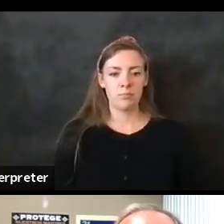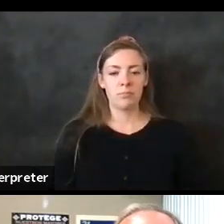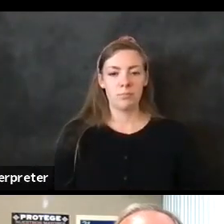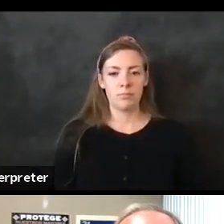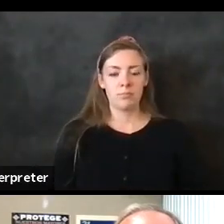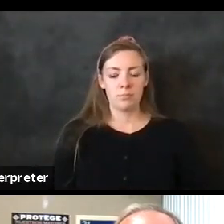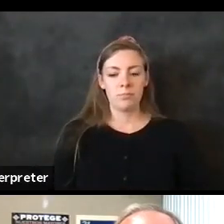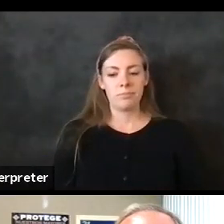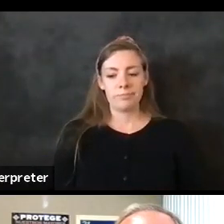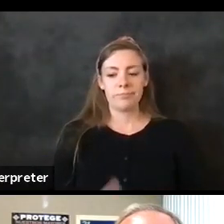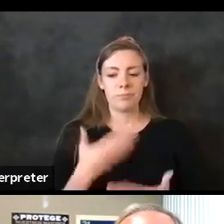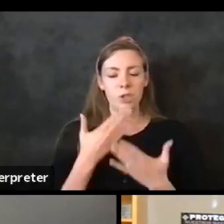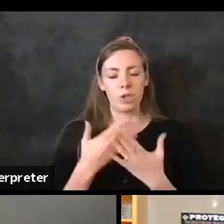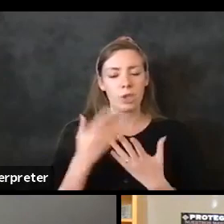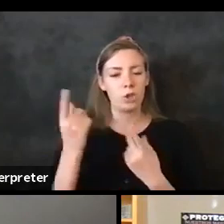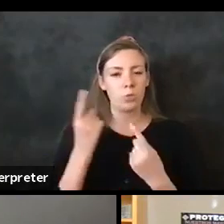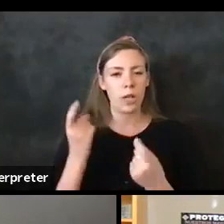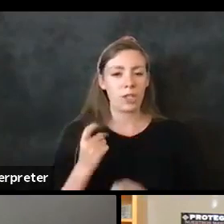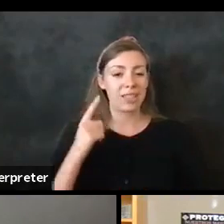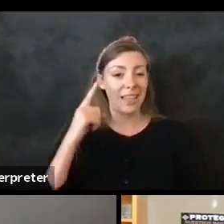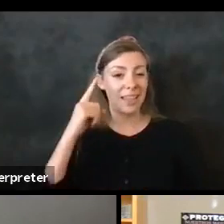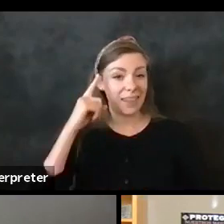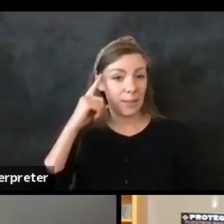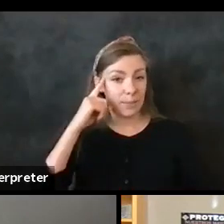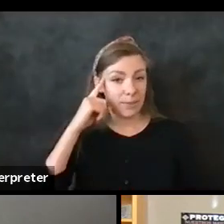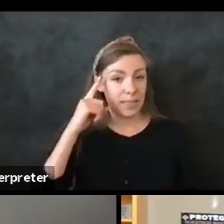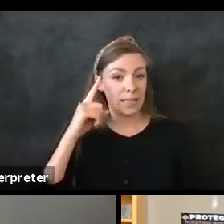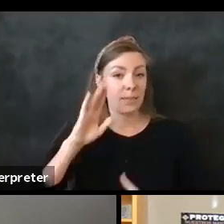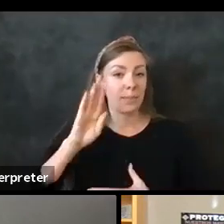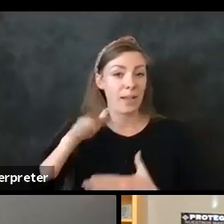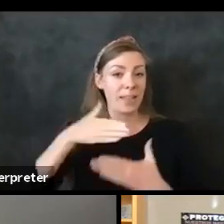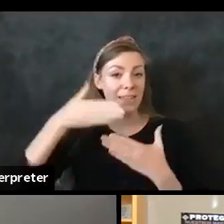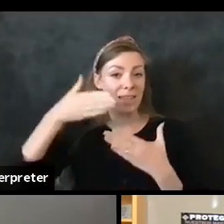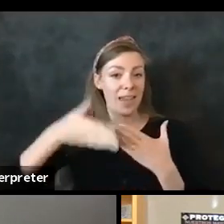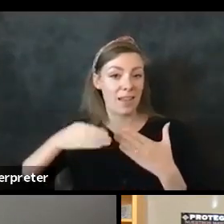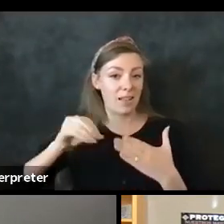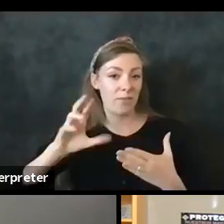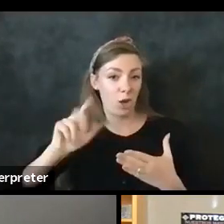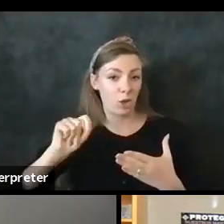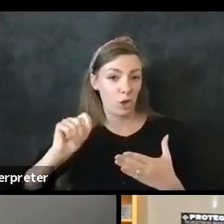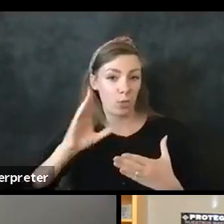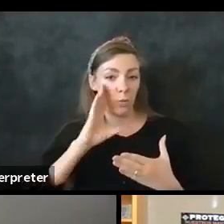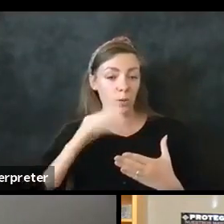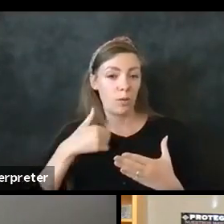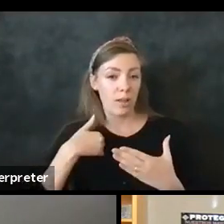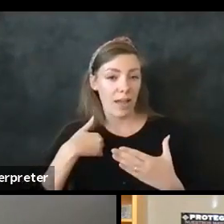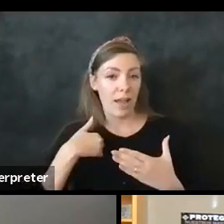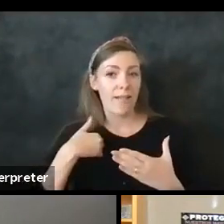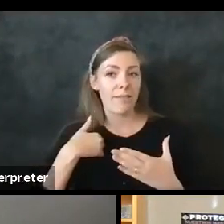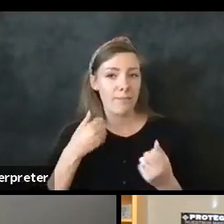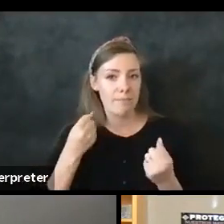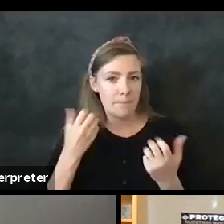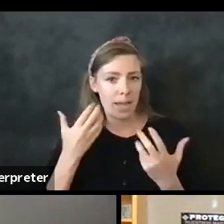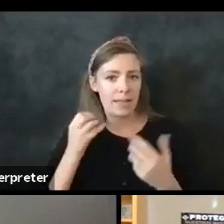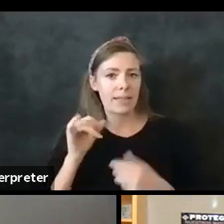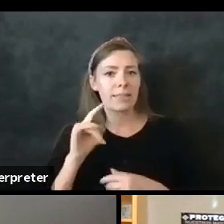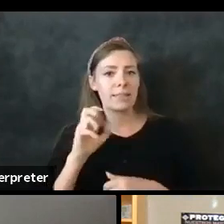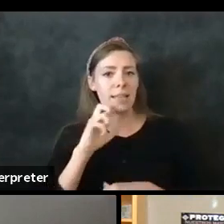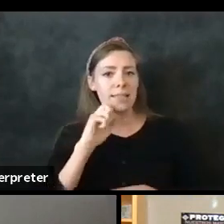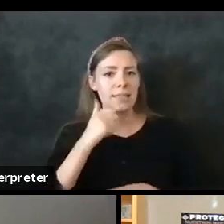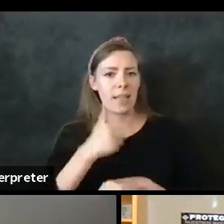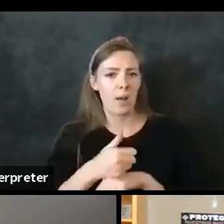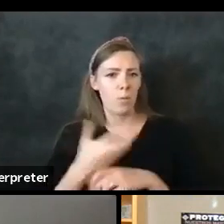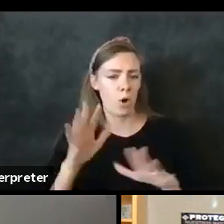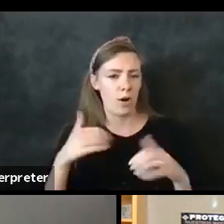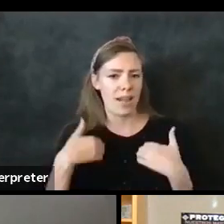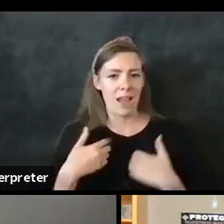Paul. I believe that by the end of October, we'll have quite a few sites set up. I know we already have 3 set up